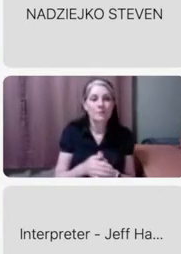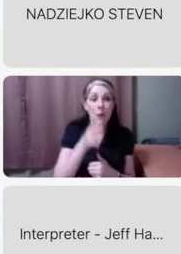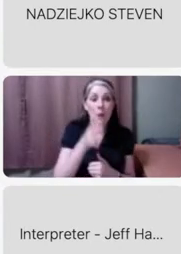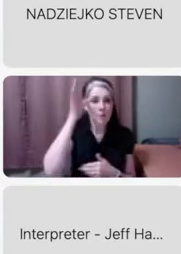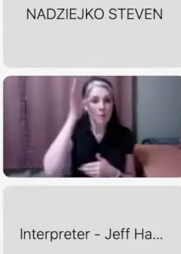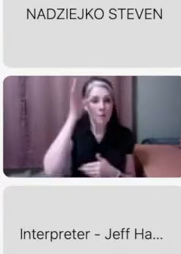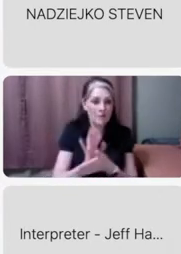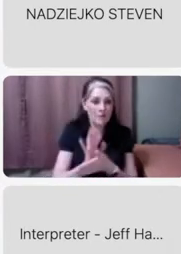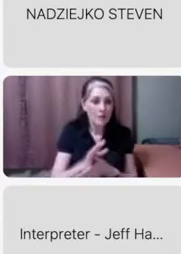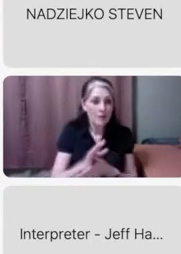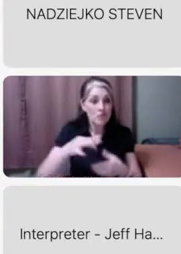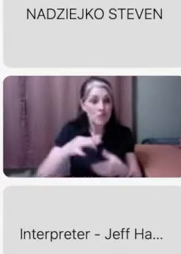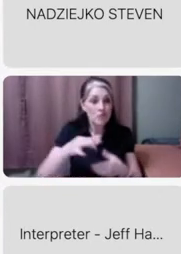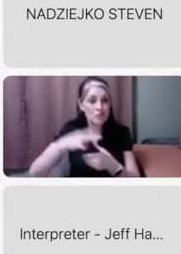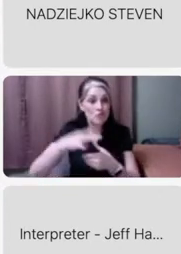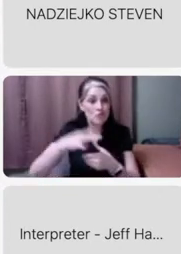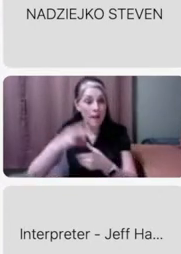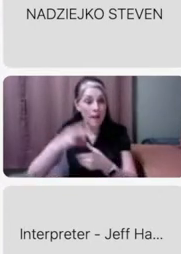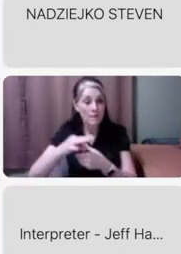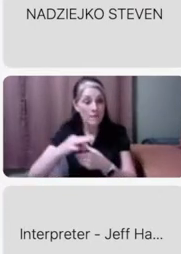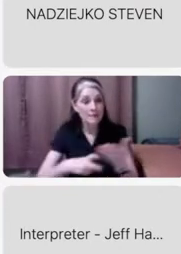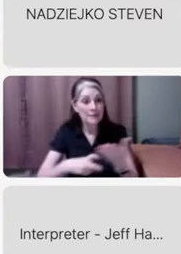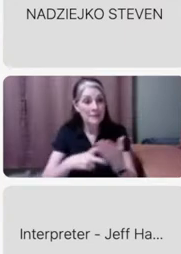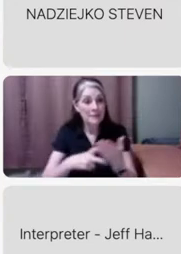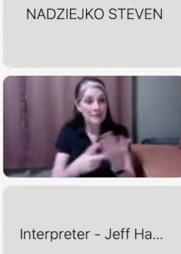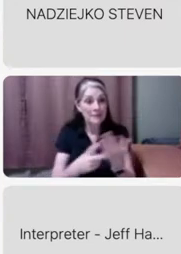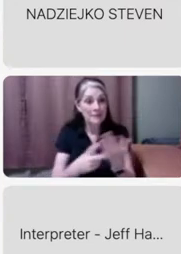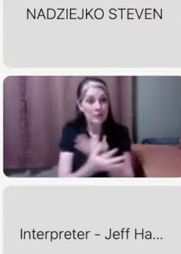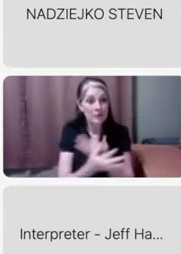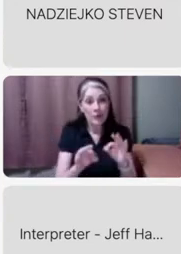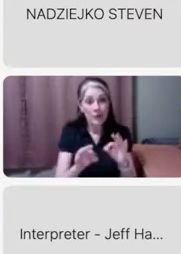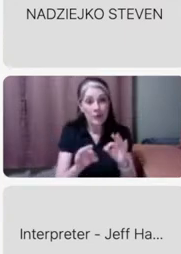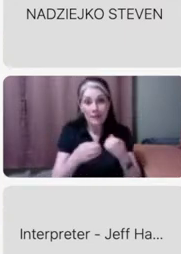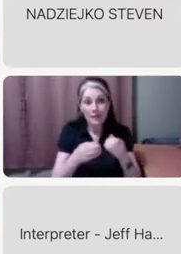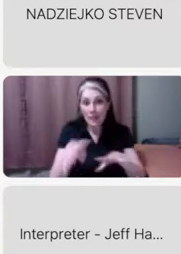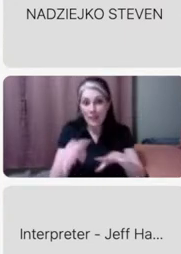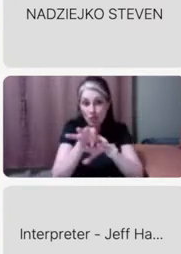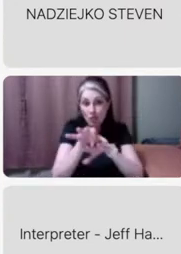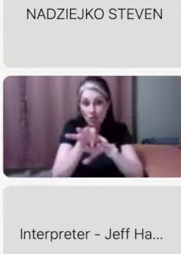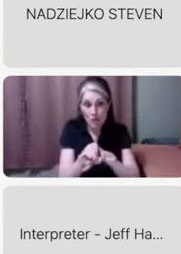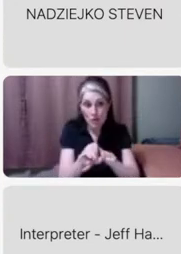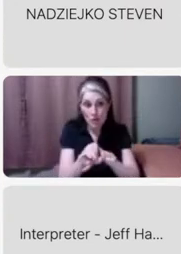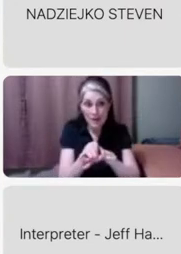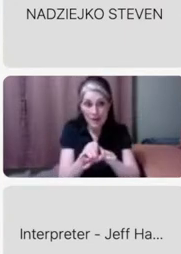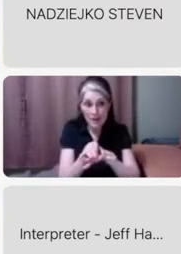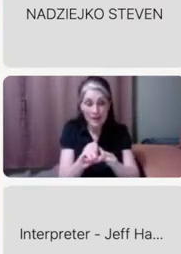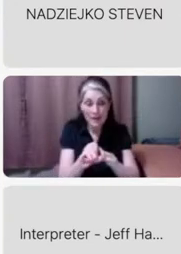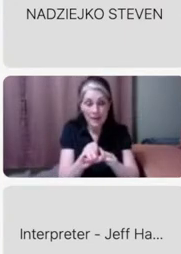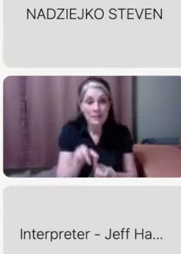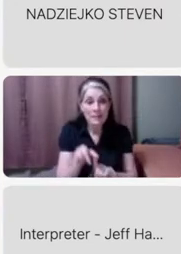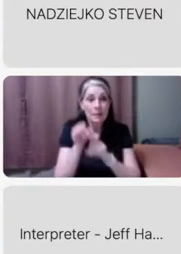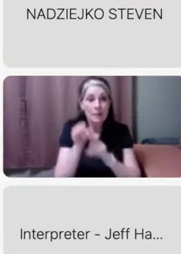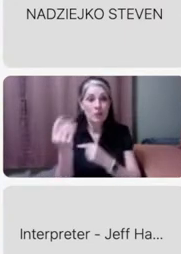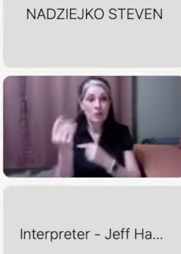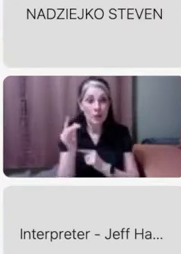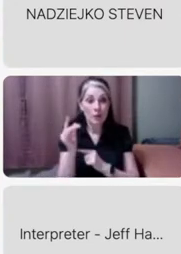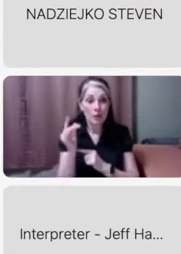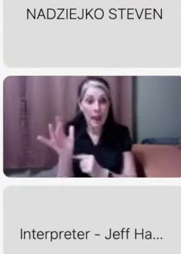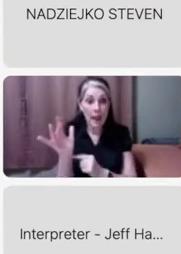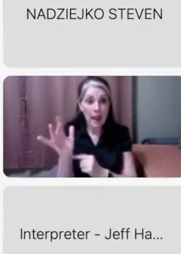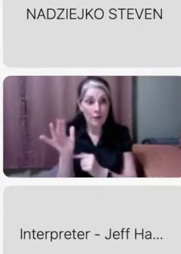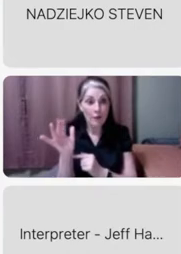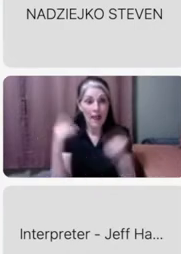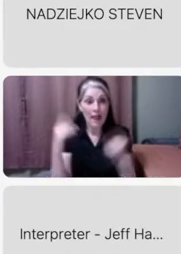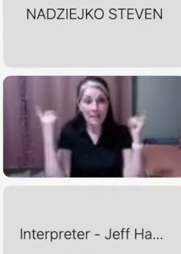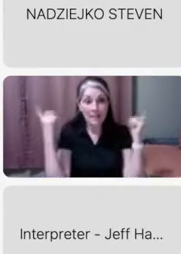graduation tickets and a free class ring and concluded with a special candle light ceremony students and parents were